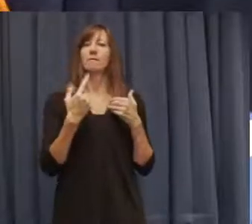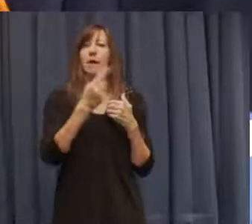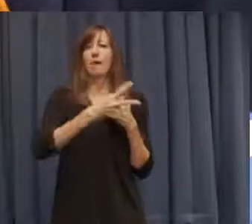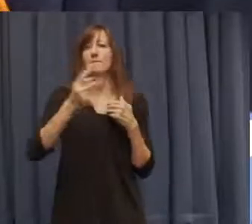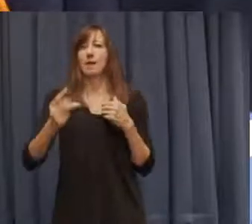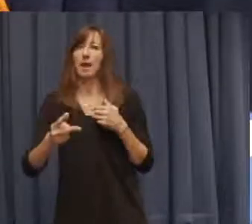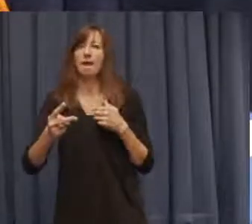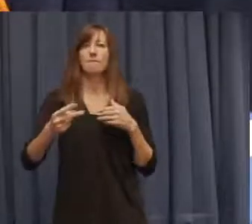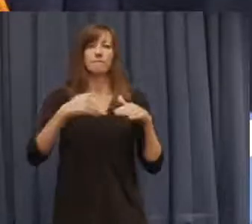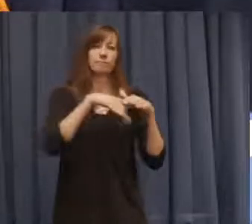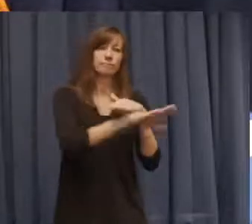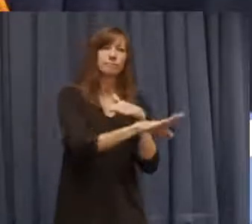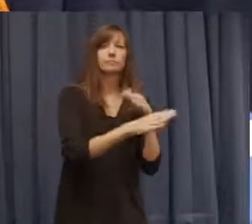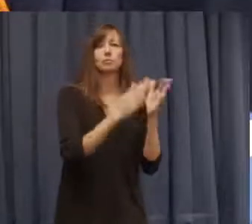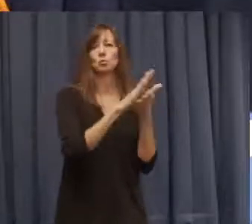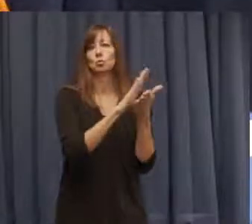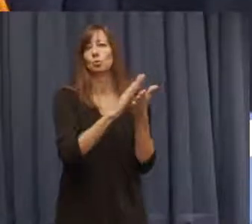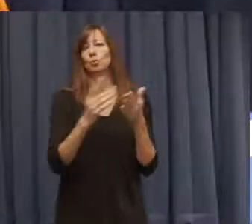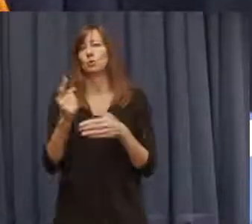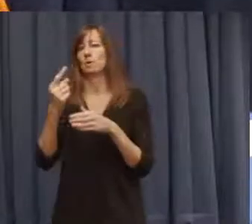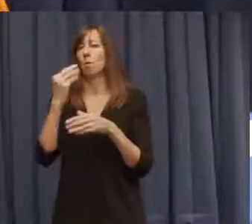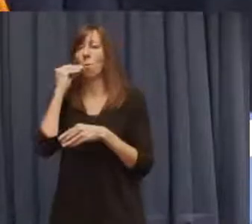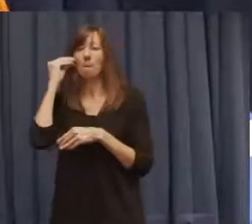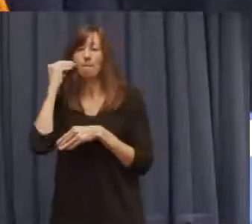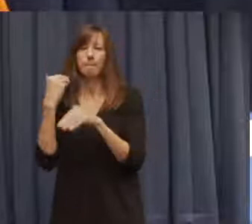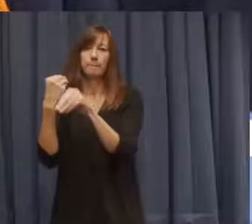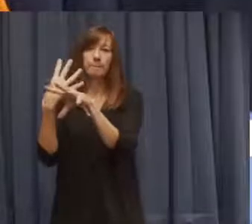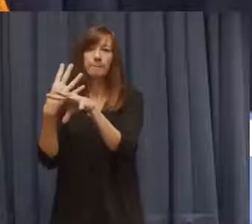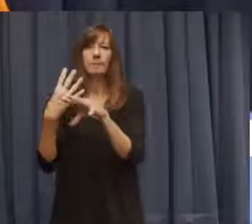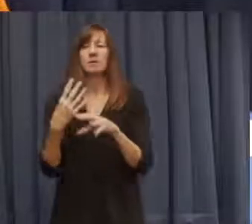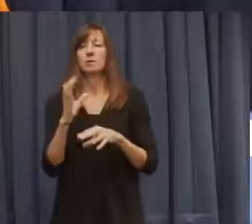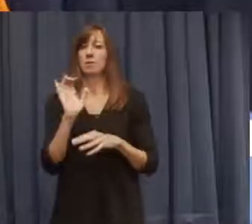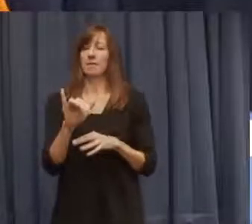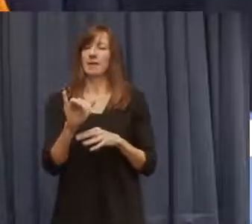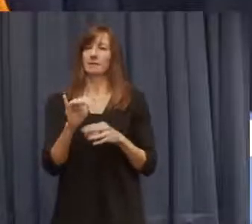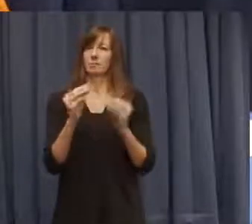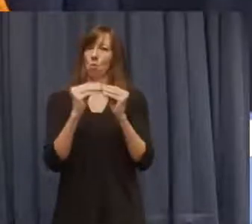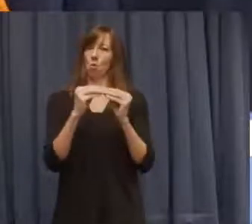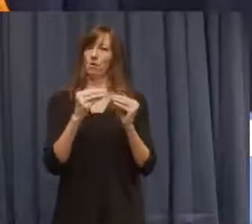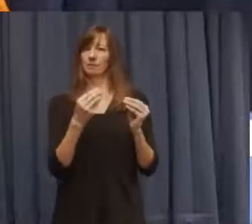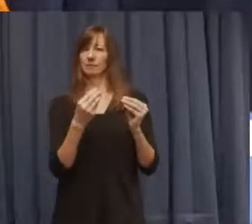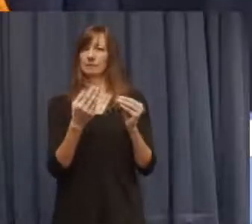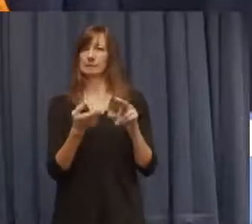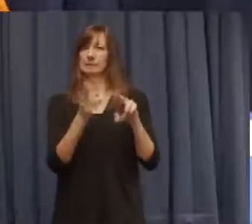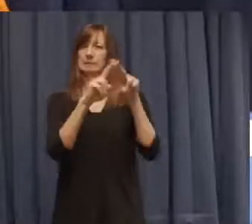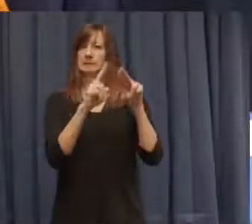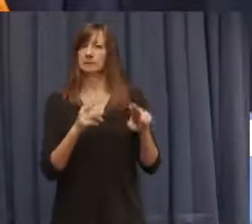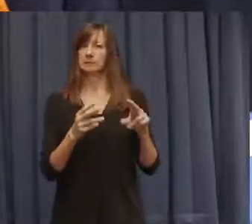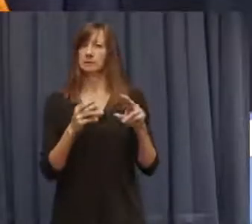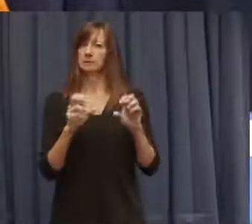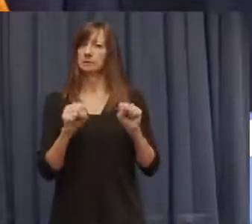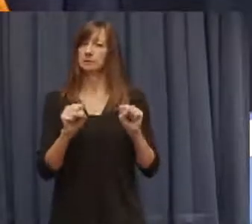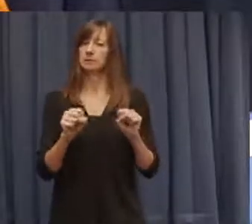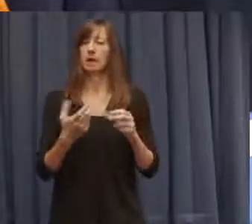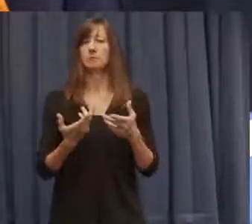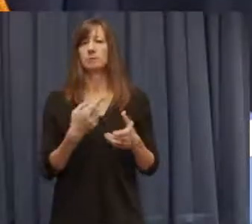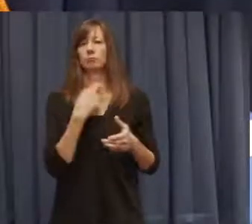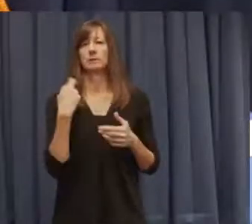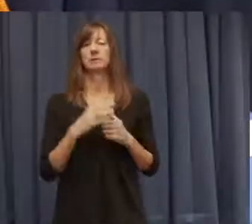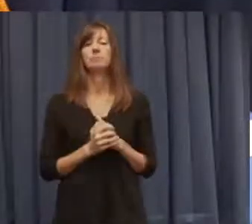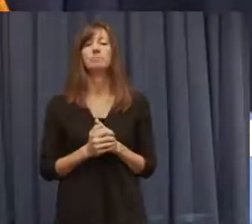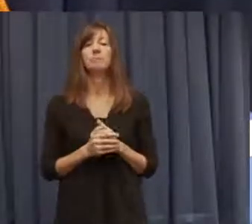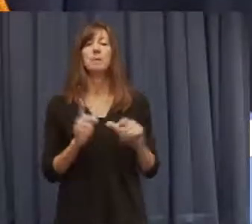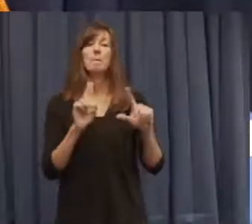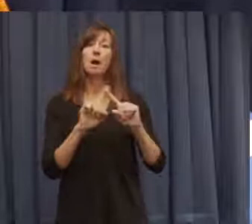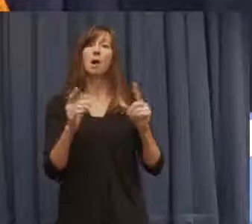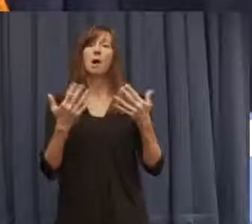also raises the risk profile. So I'm just going to talk about really plans we've had in place, our rapid response plans,